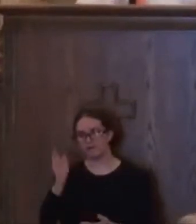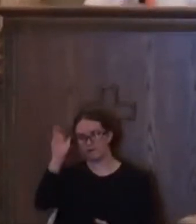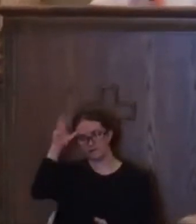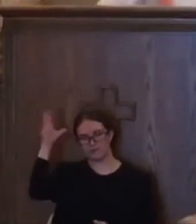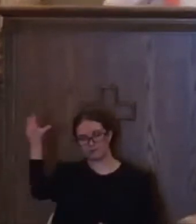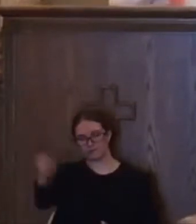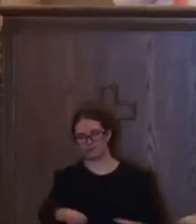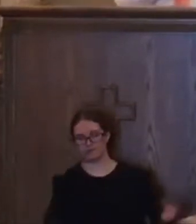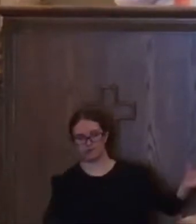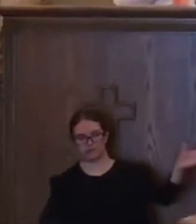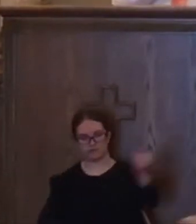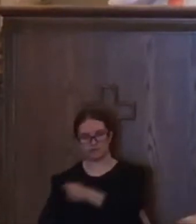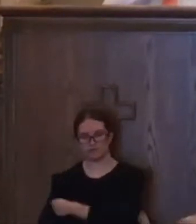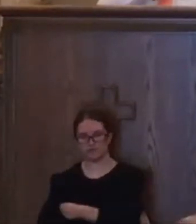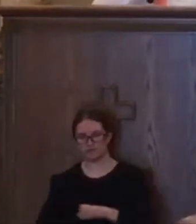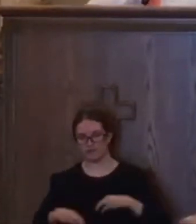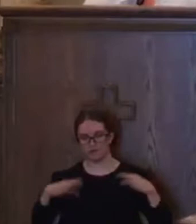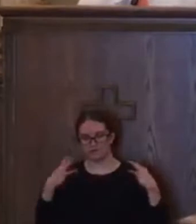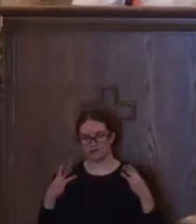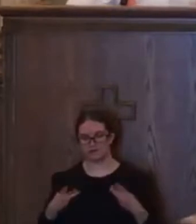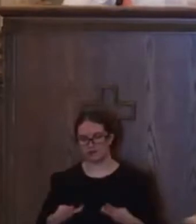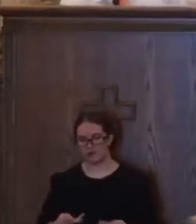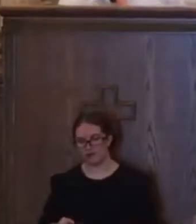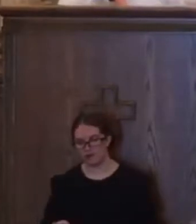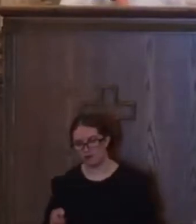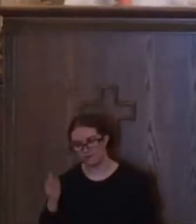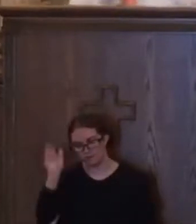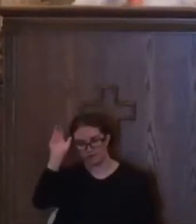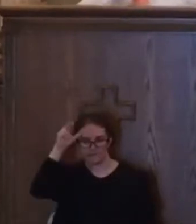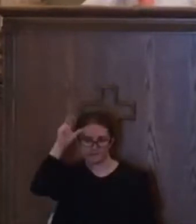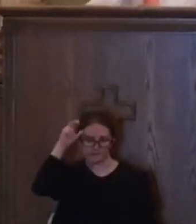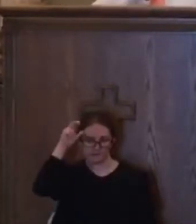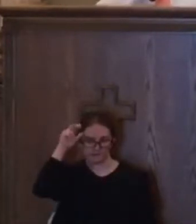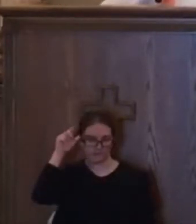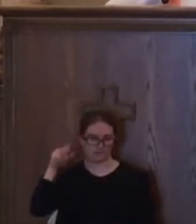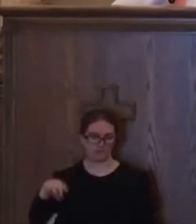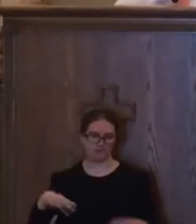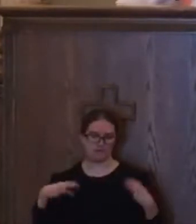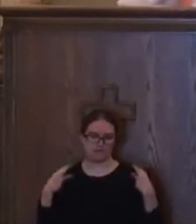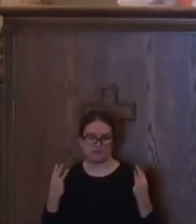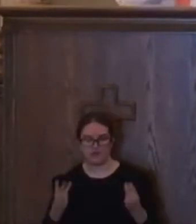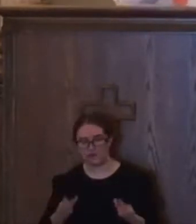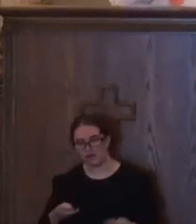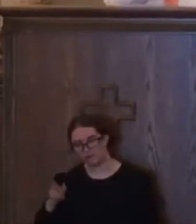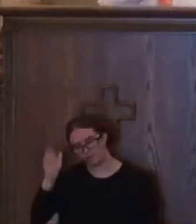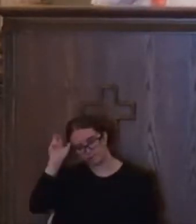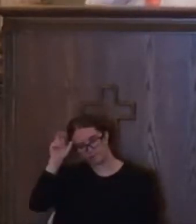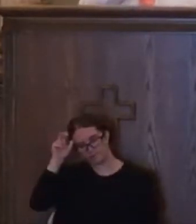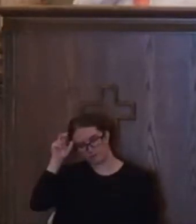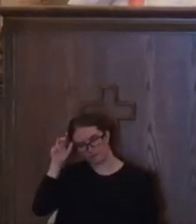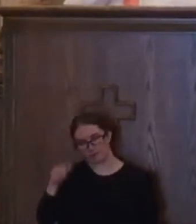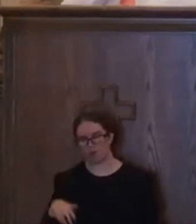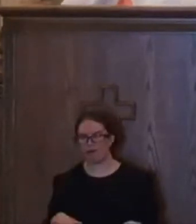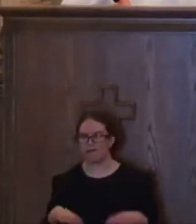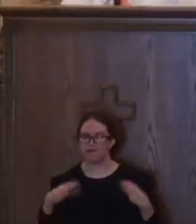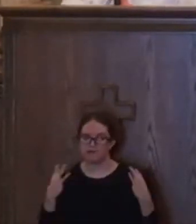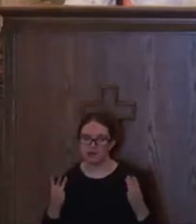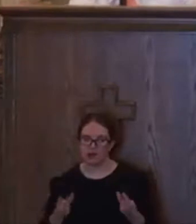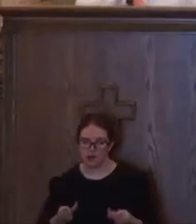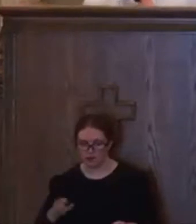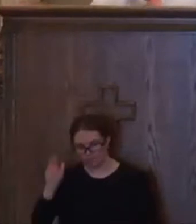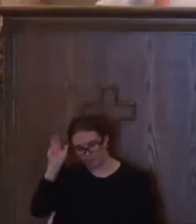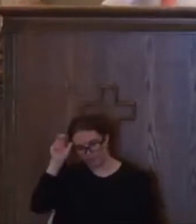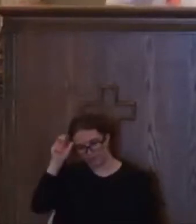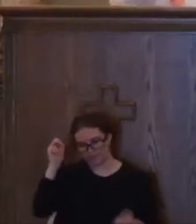us up, that we're going to wear the devil down. That we're going to wear the devil out. You know how you're going to wear the devil out